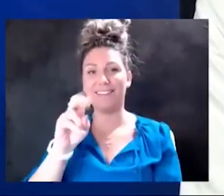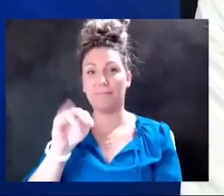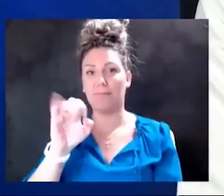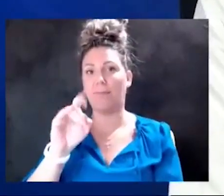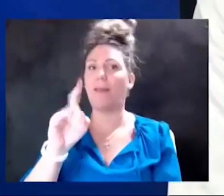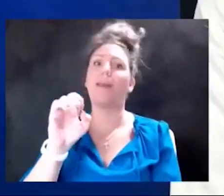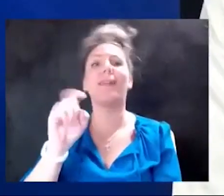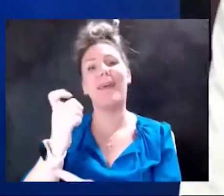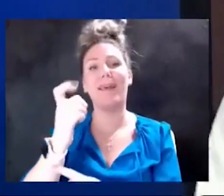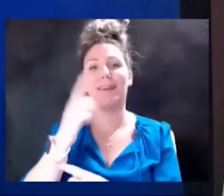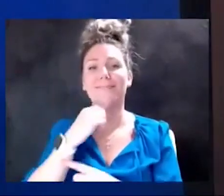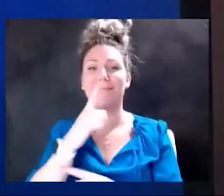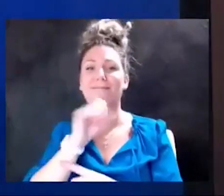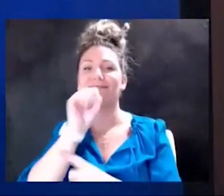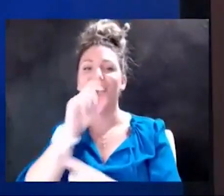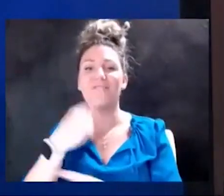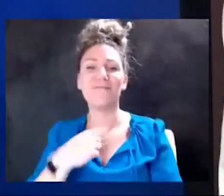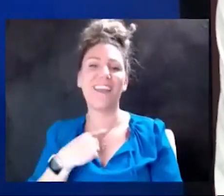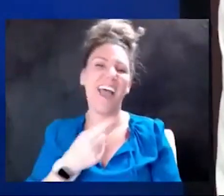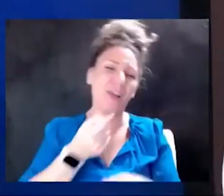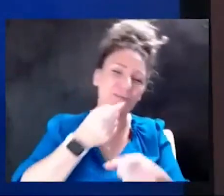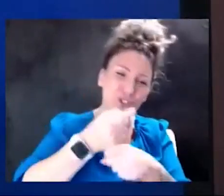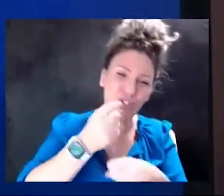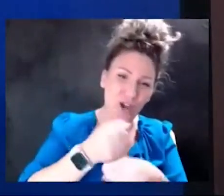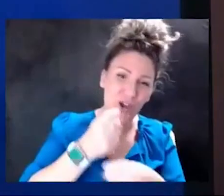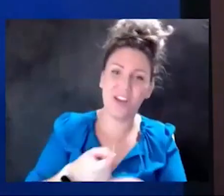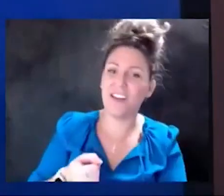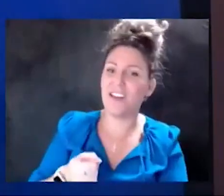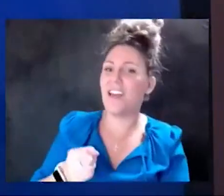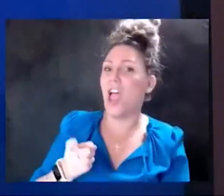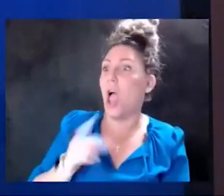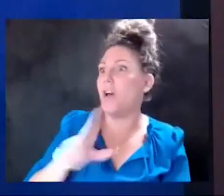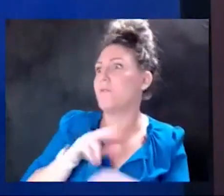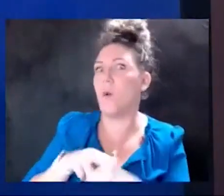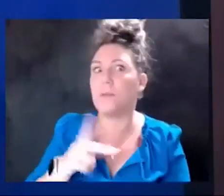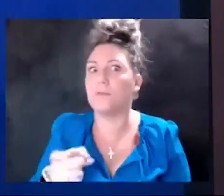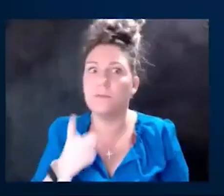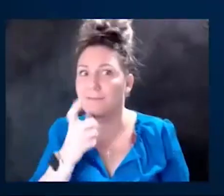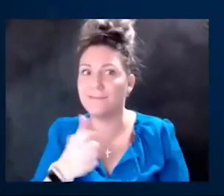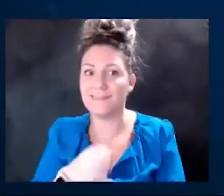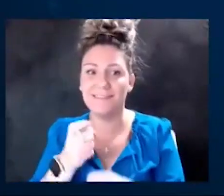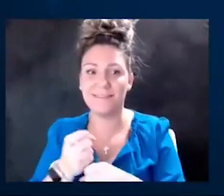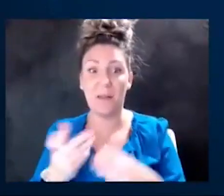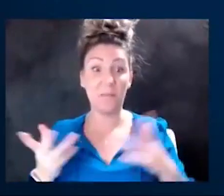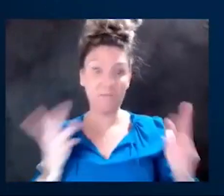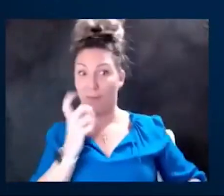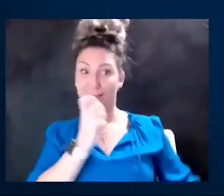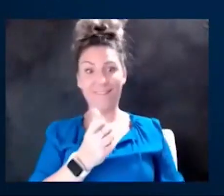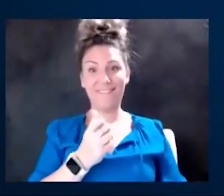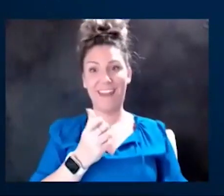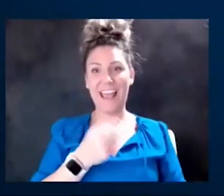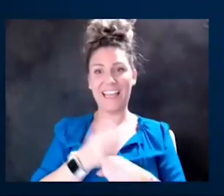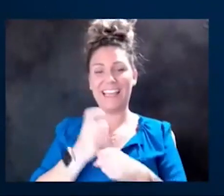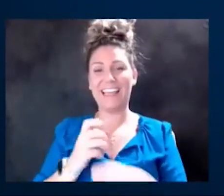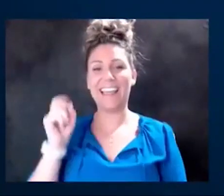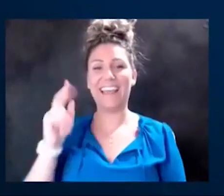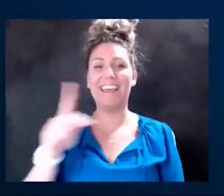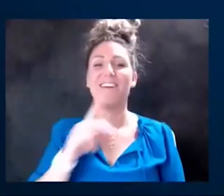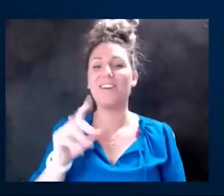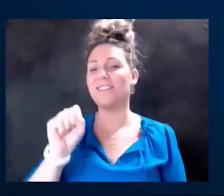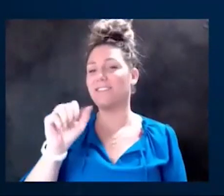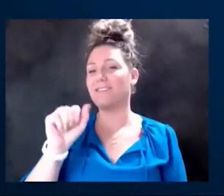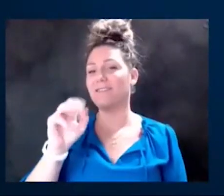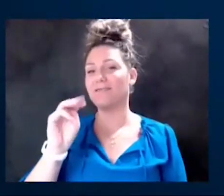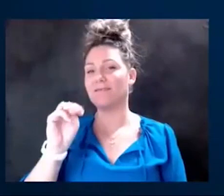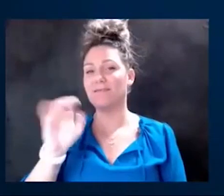I Maybe was not. teasing. Yeah. Okay. No, she wasn't. Yeah, and maybe I wasn't. Okay. Sandy wants to know, I just saw the U.S. has